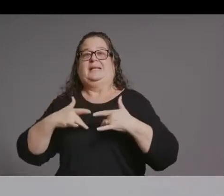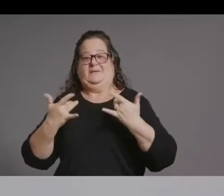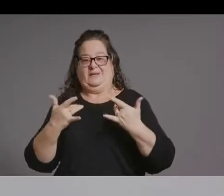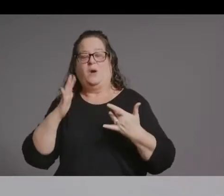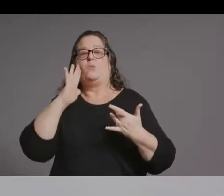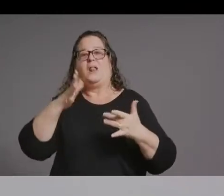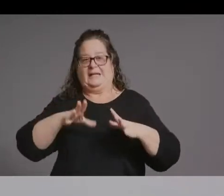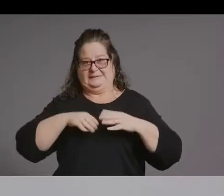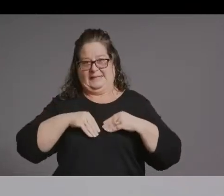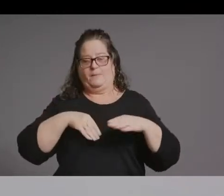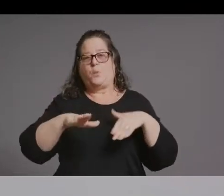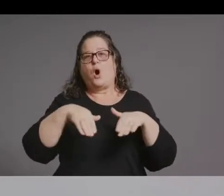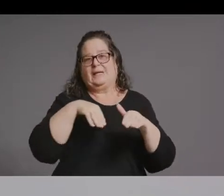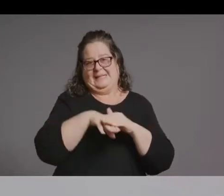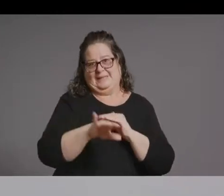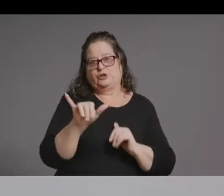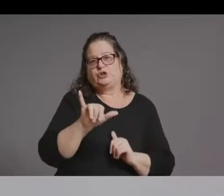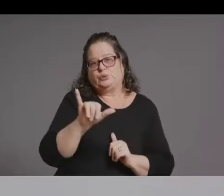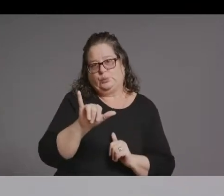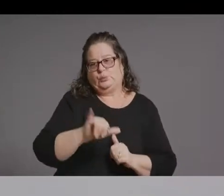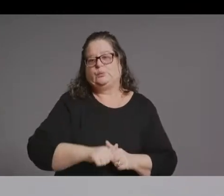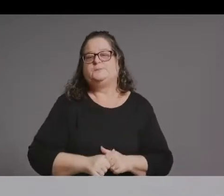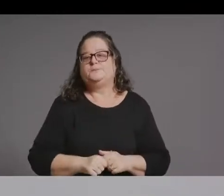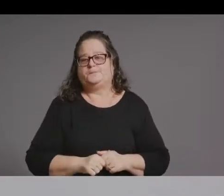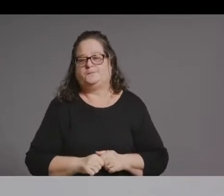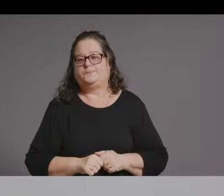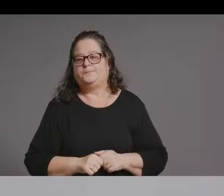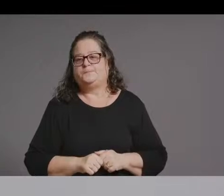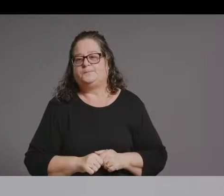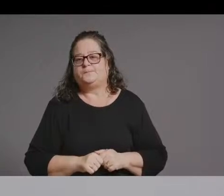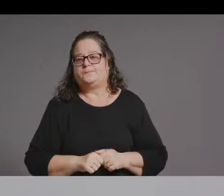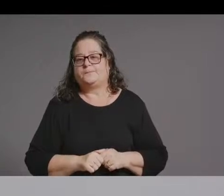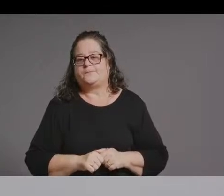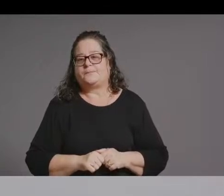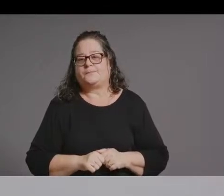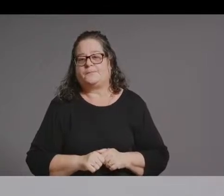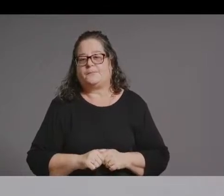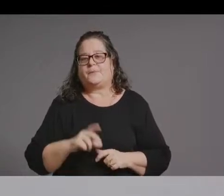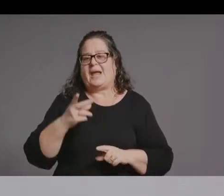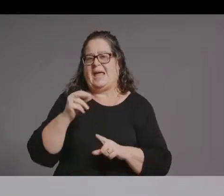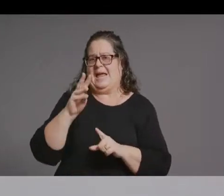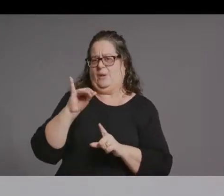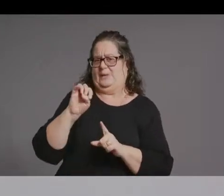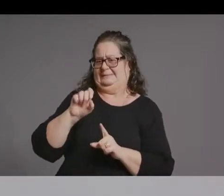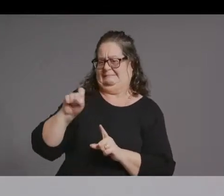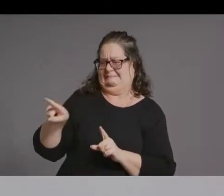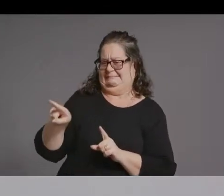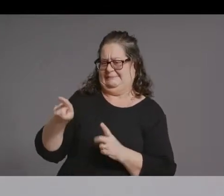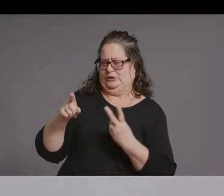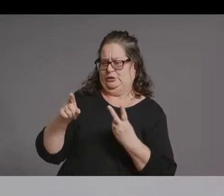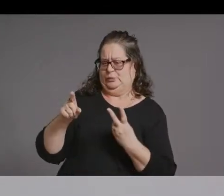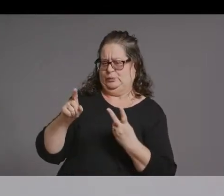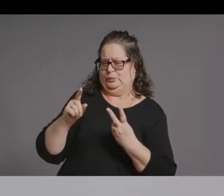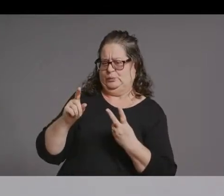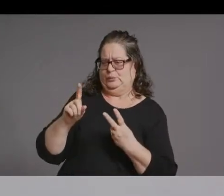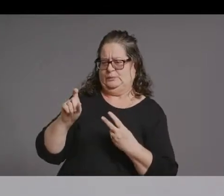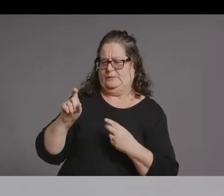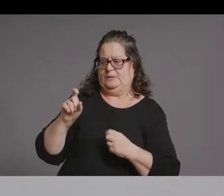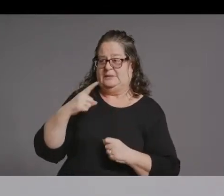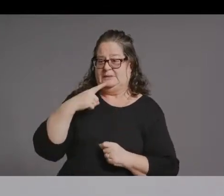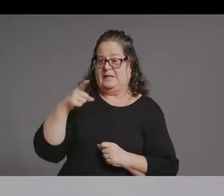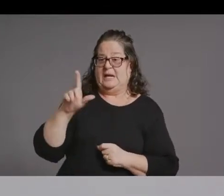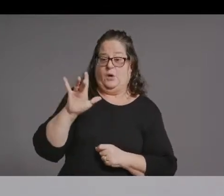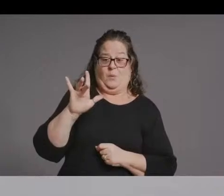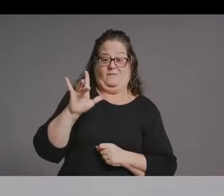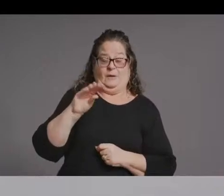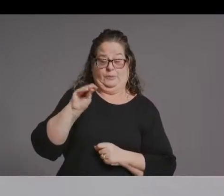more things. Yeah. Gets back to my herd immunity question. We're at 25.2% of Arizonans that are fully immunized